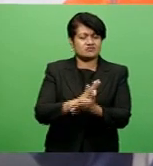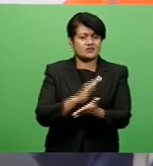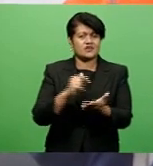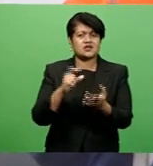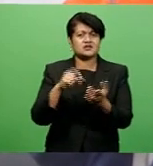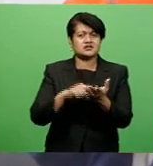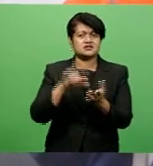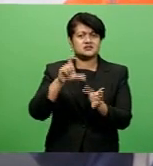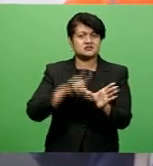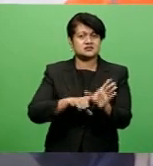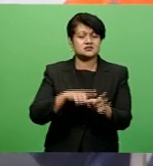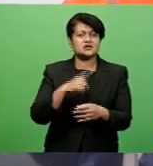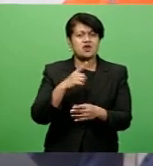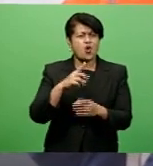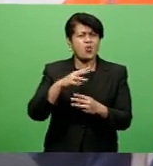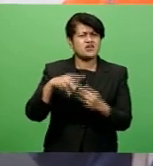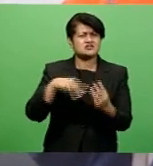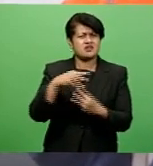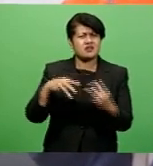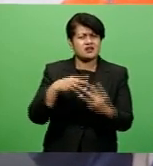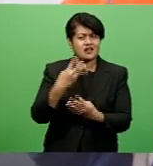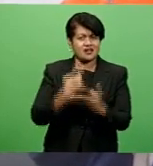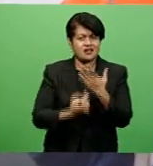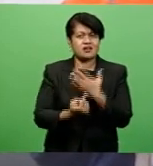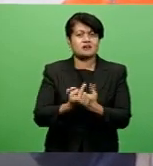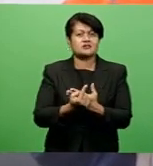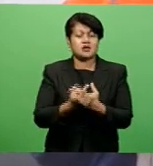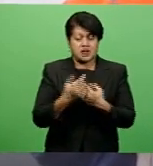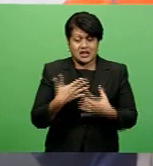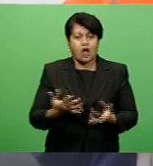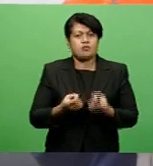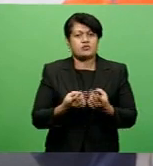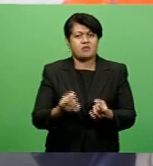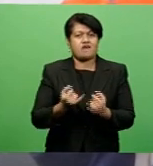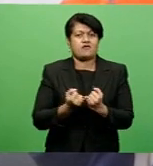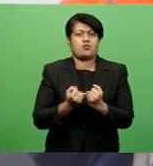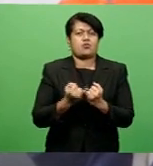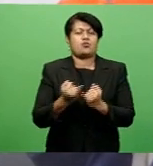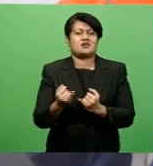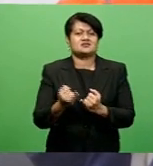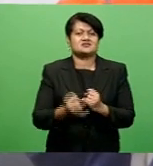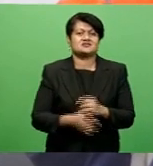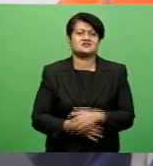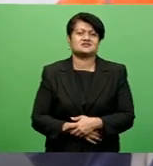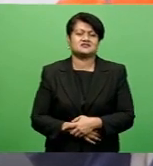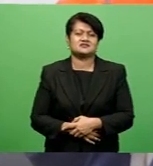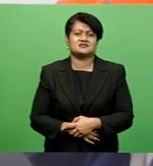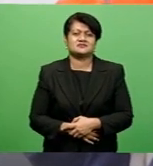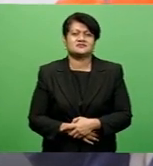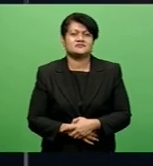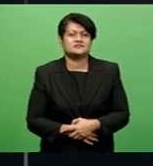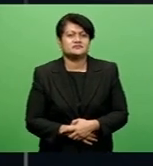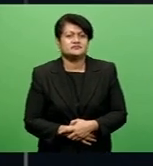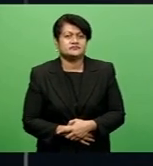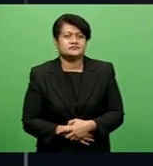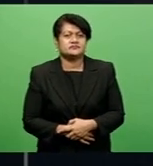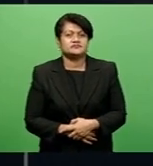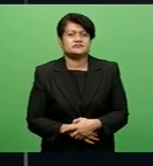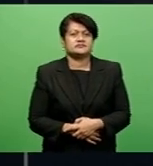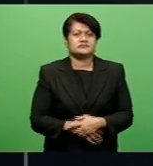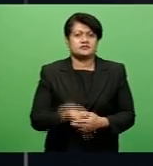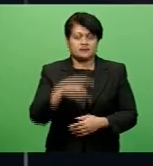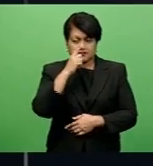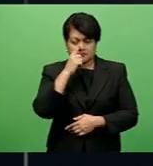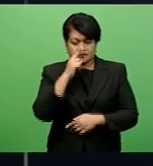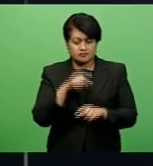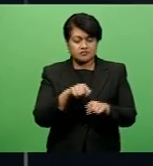the current weather predictions, many are preparing for the worst. Sainia Nimboila, FBC News. People